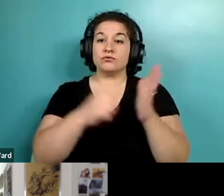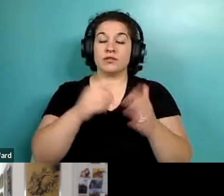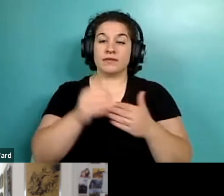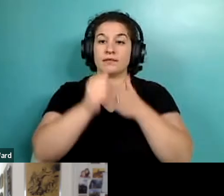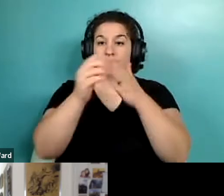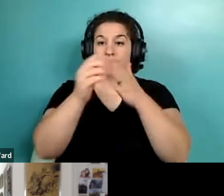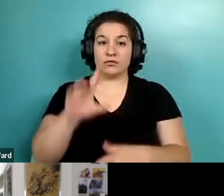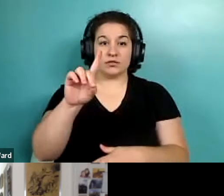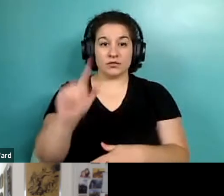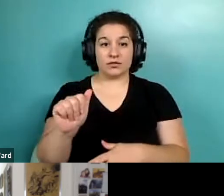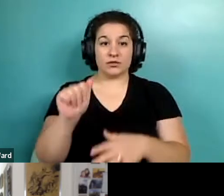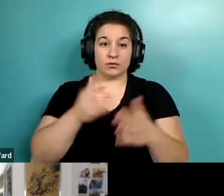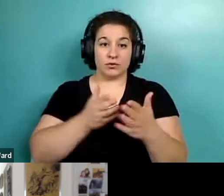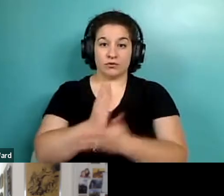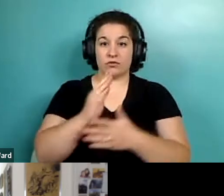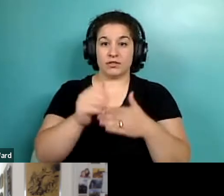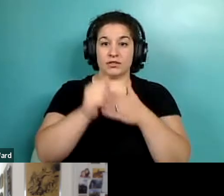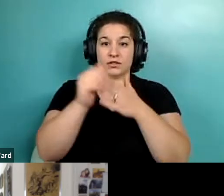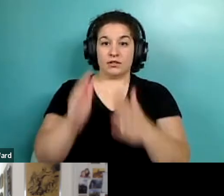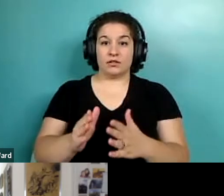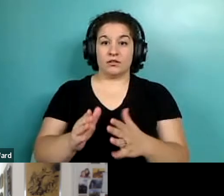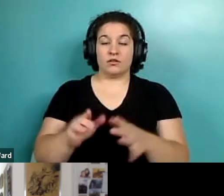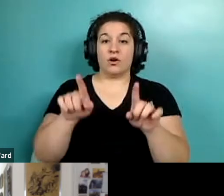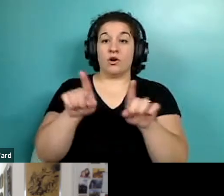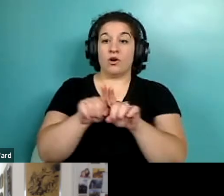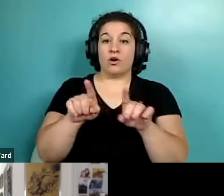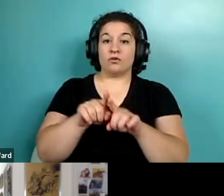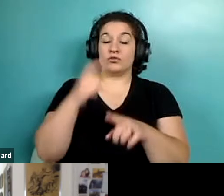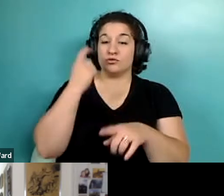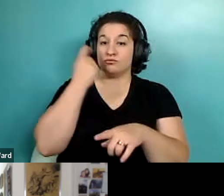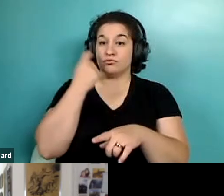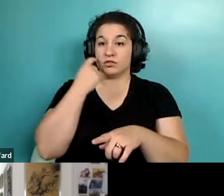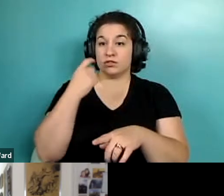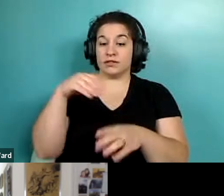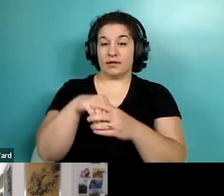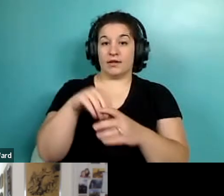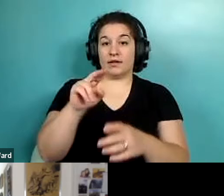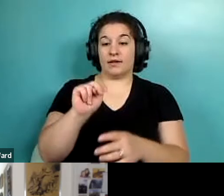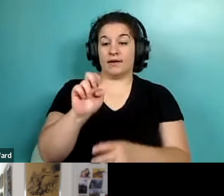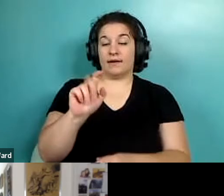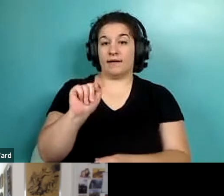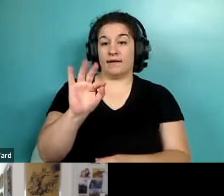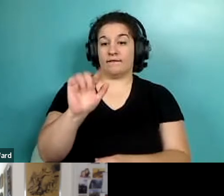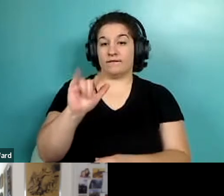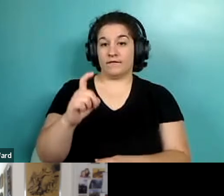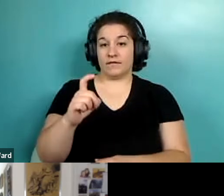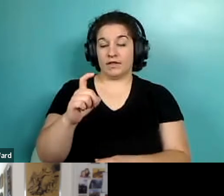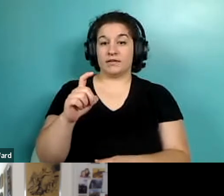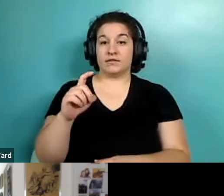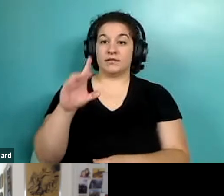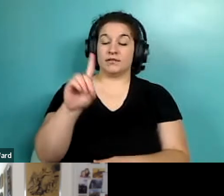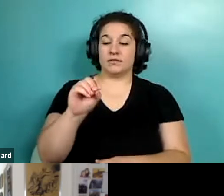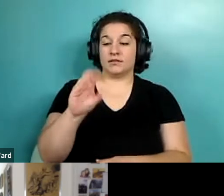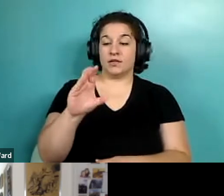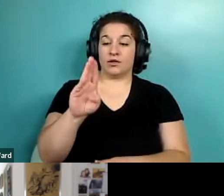the recent documentary Crip Camp. And Judy, I would also like to say on a personal note, it is thanks to